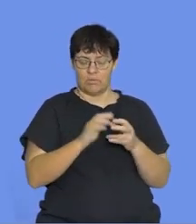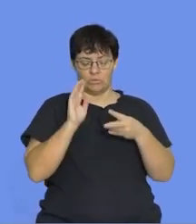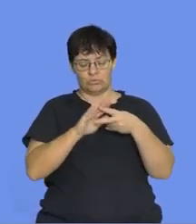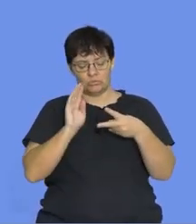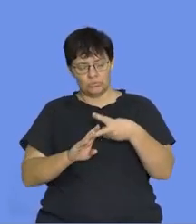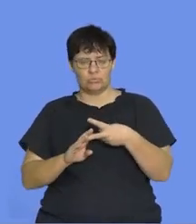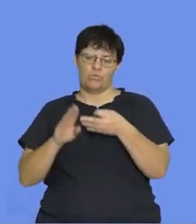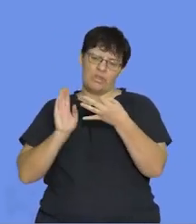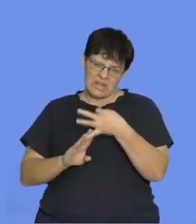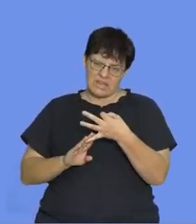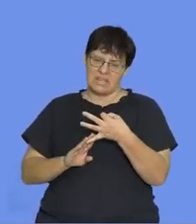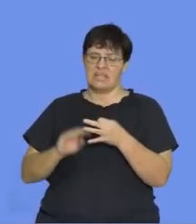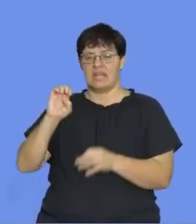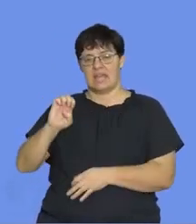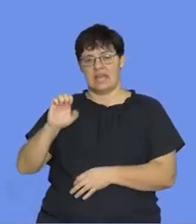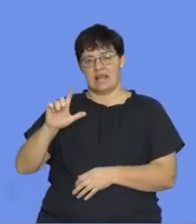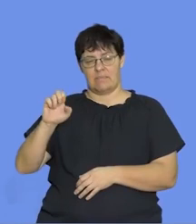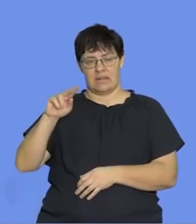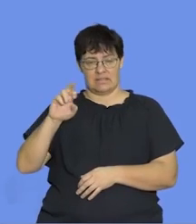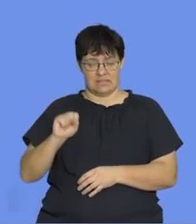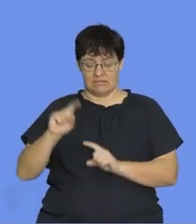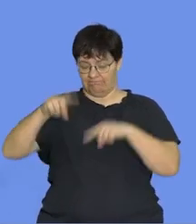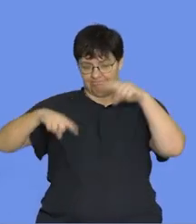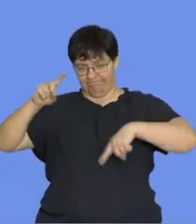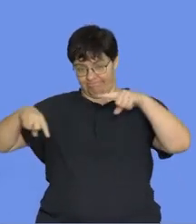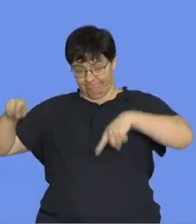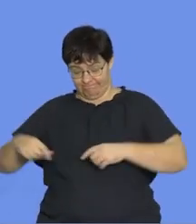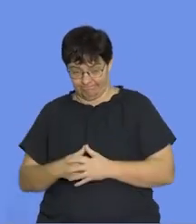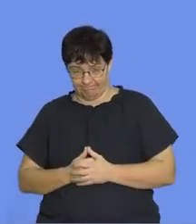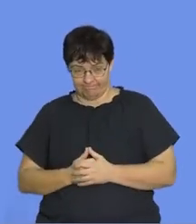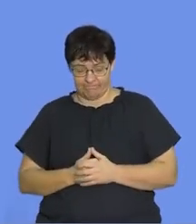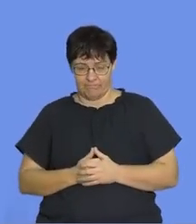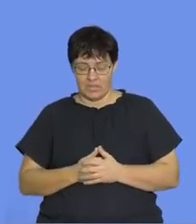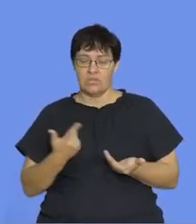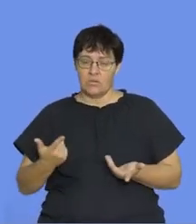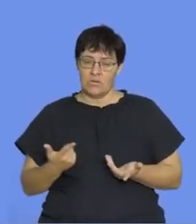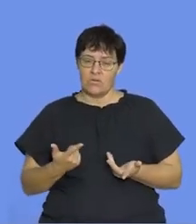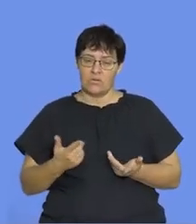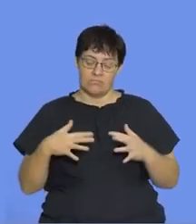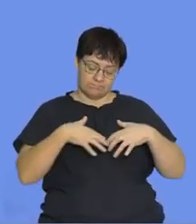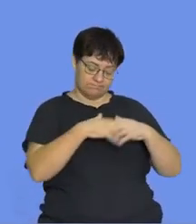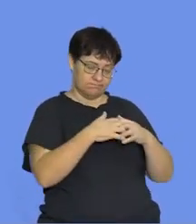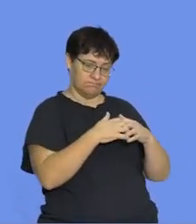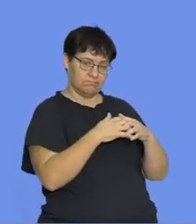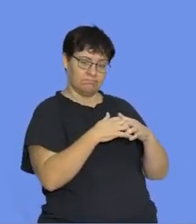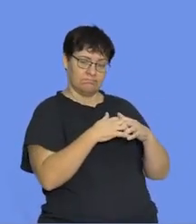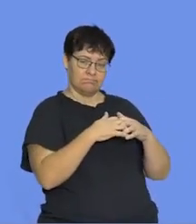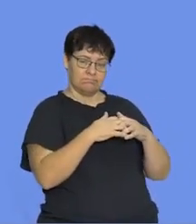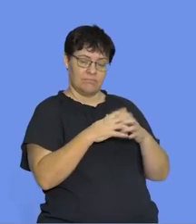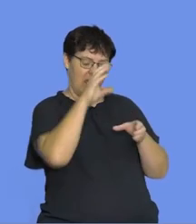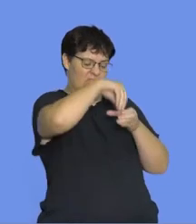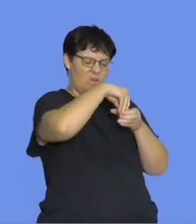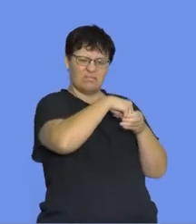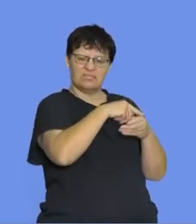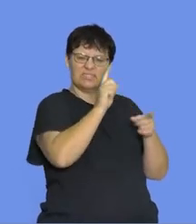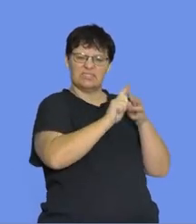or more, elements of different types. So as a result, if we talk about composition, we are saying what are